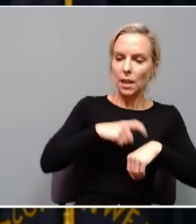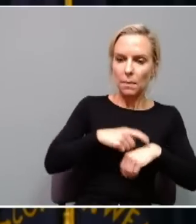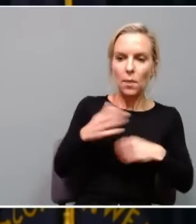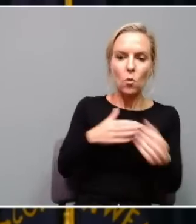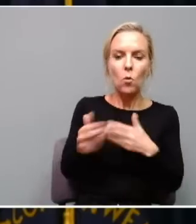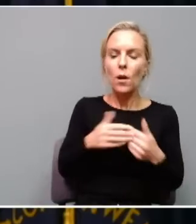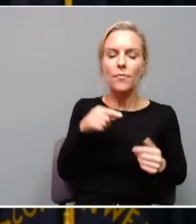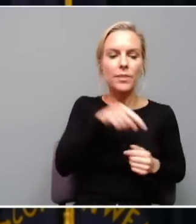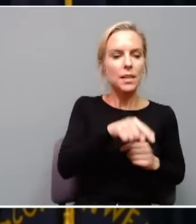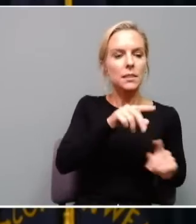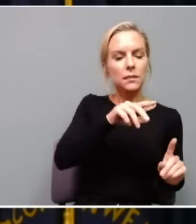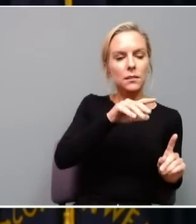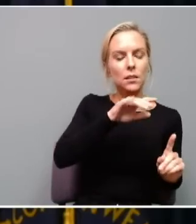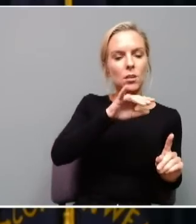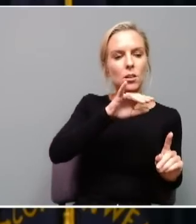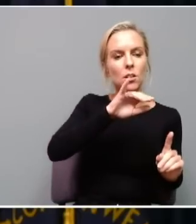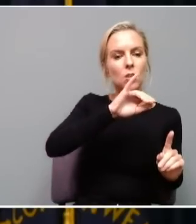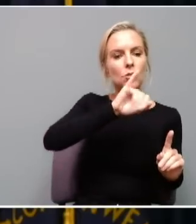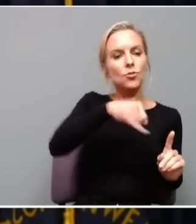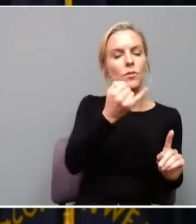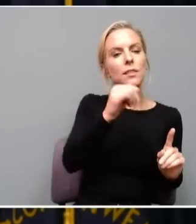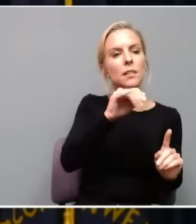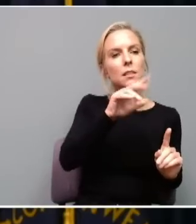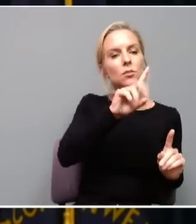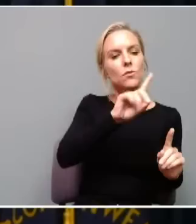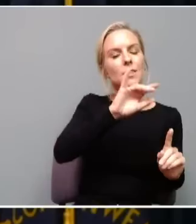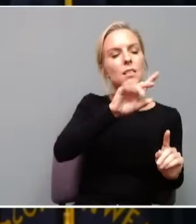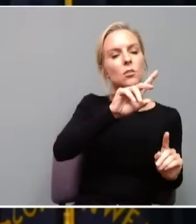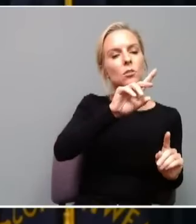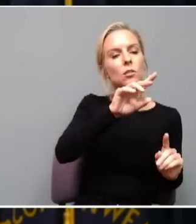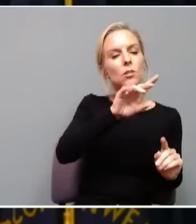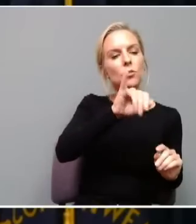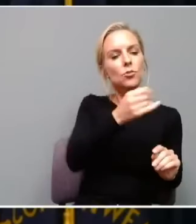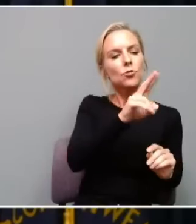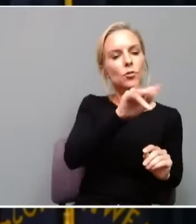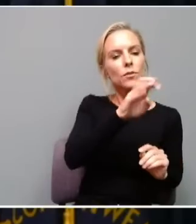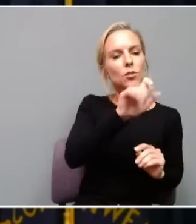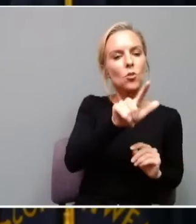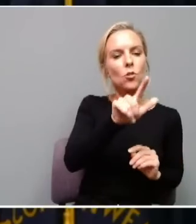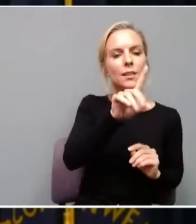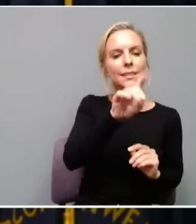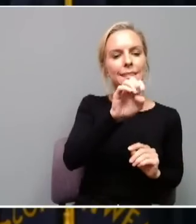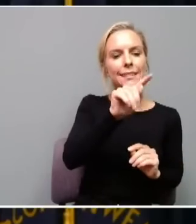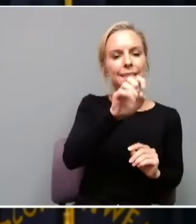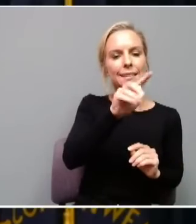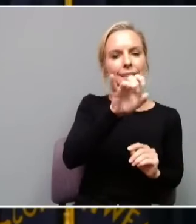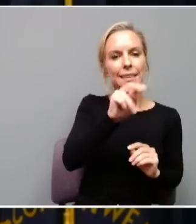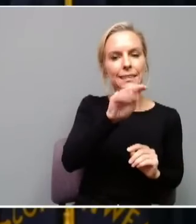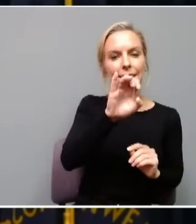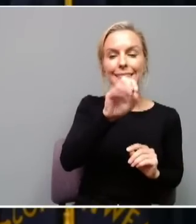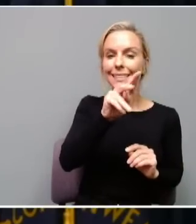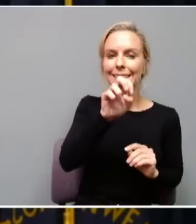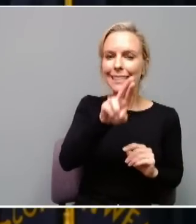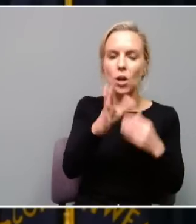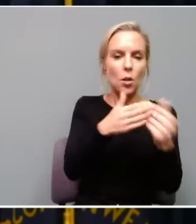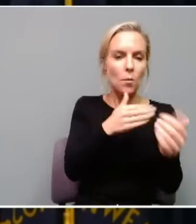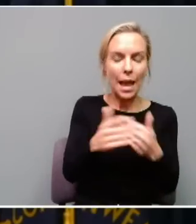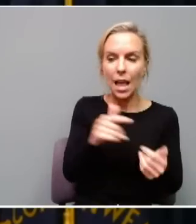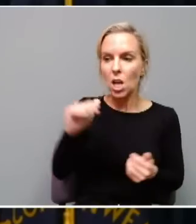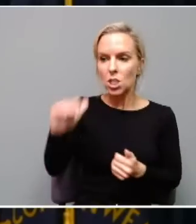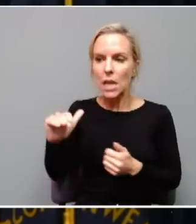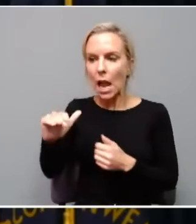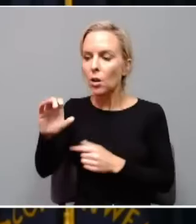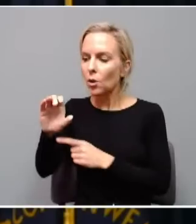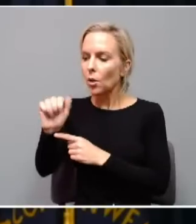detention center. If our goal is to truly eradicate abuse of all types, child abuse and others, then